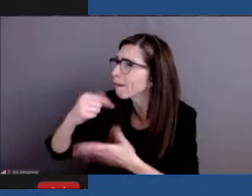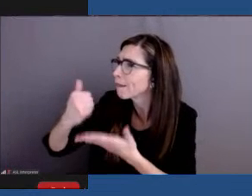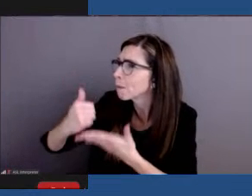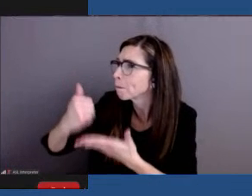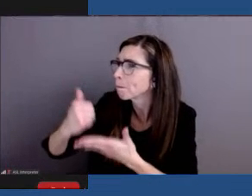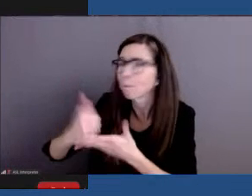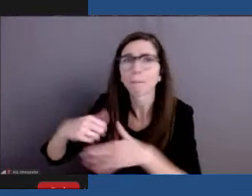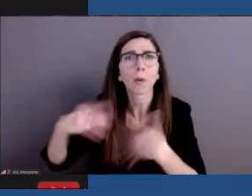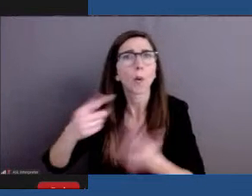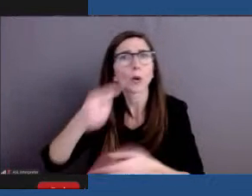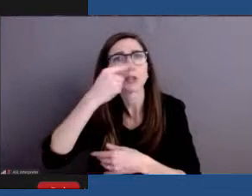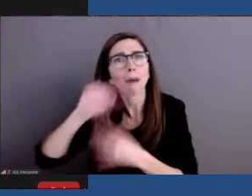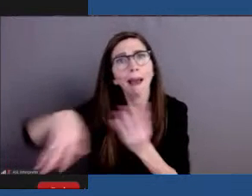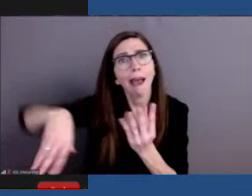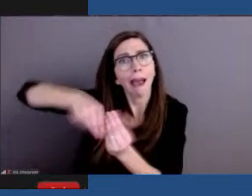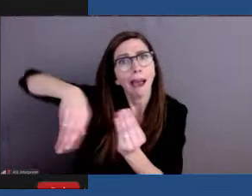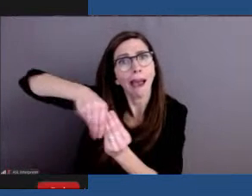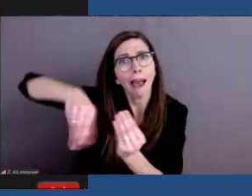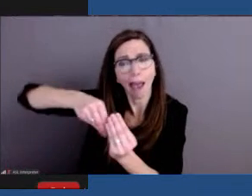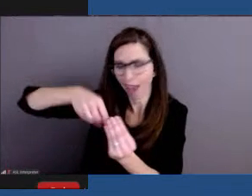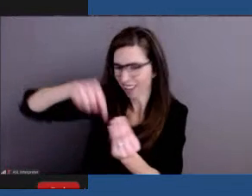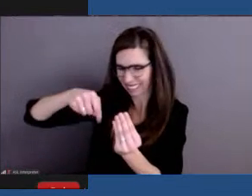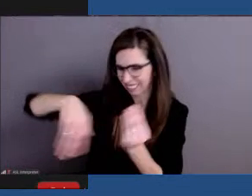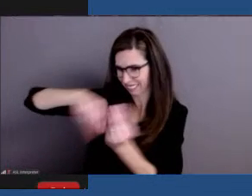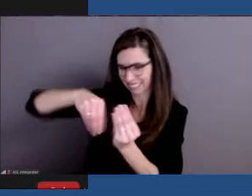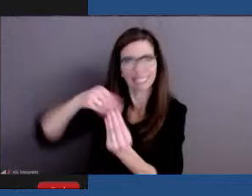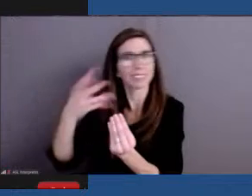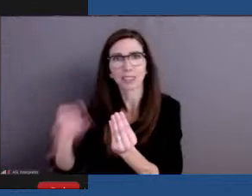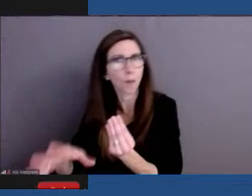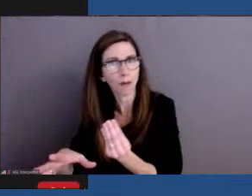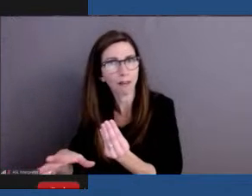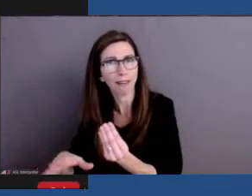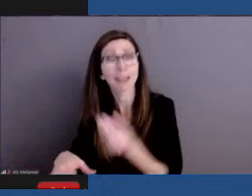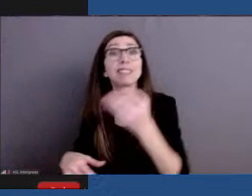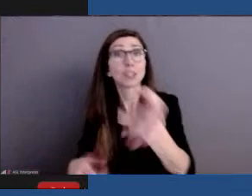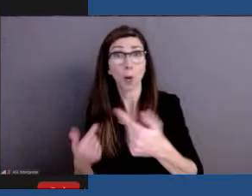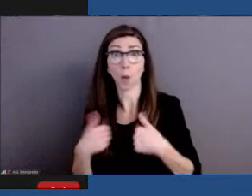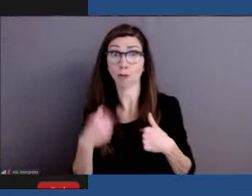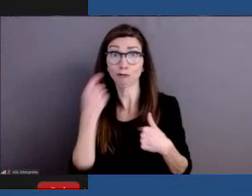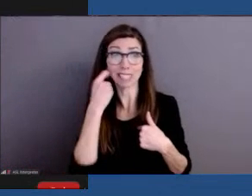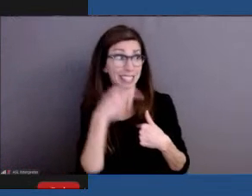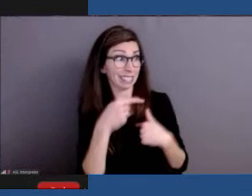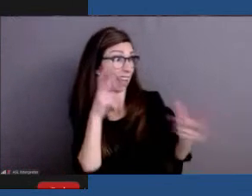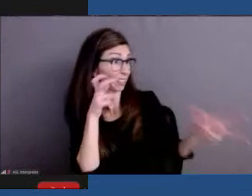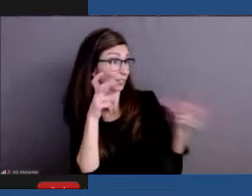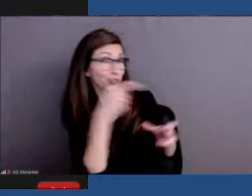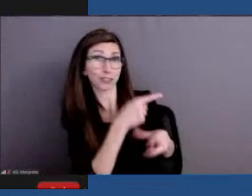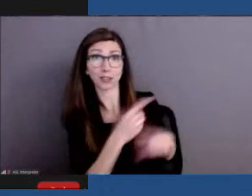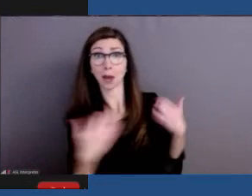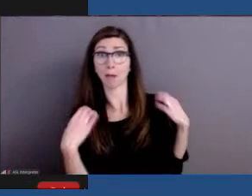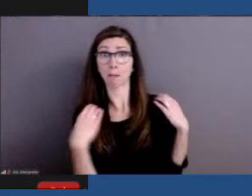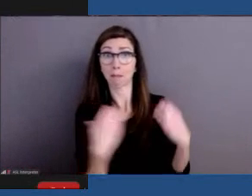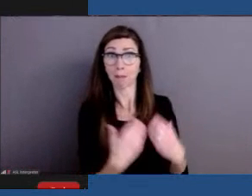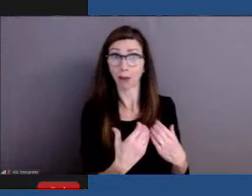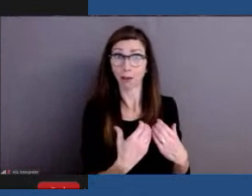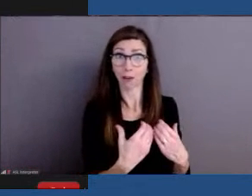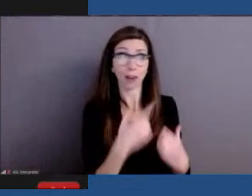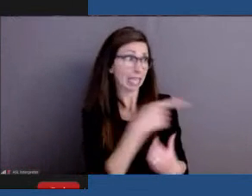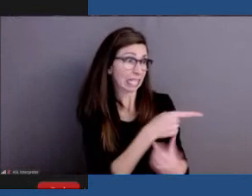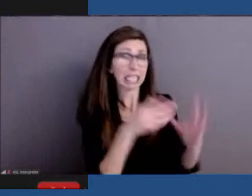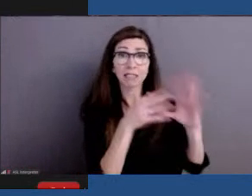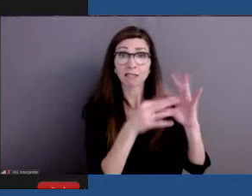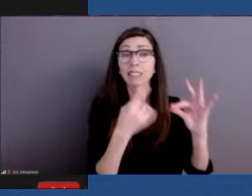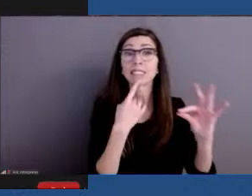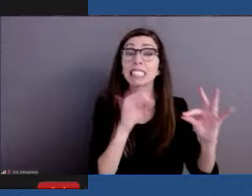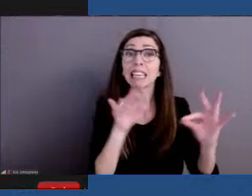anything different. So I was really happy to hear the mayor say that people who are deaf and hard of hearing can now call